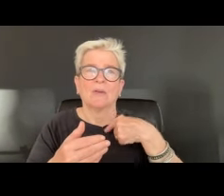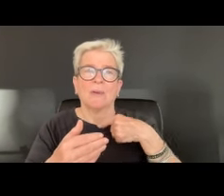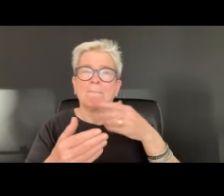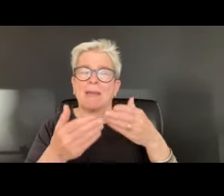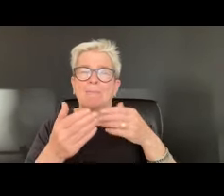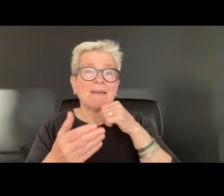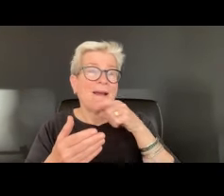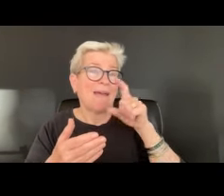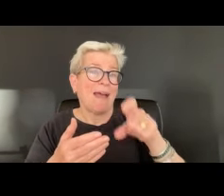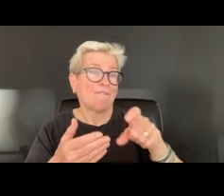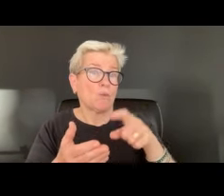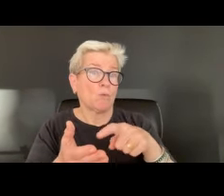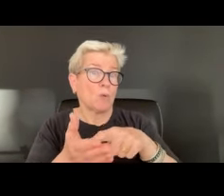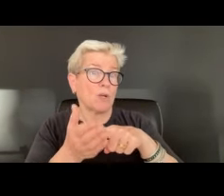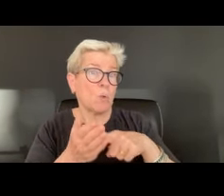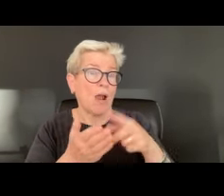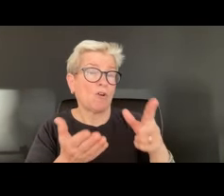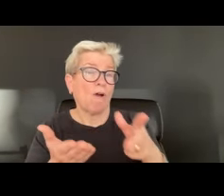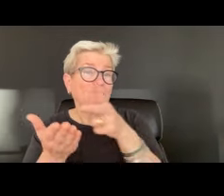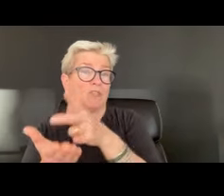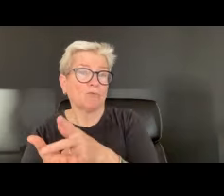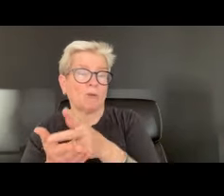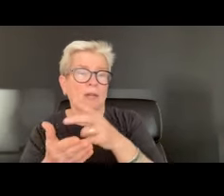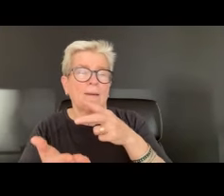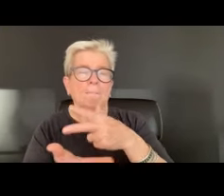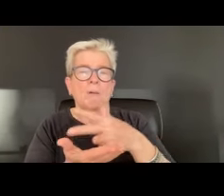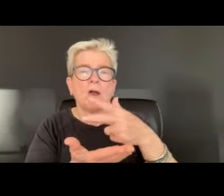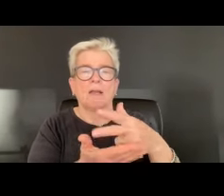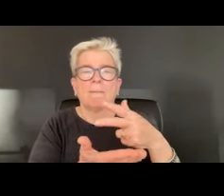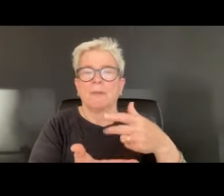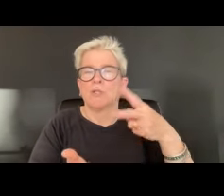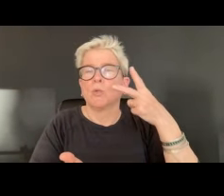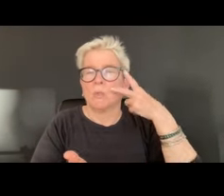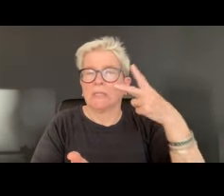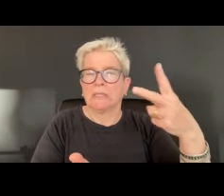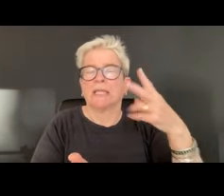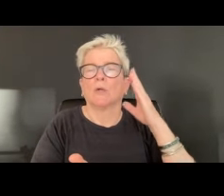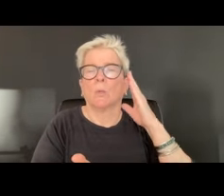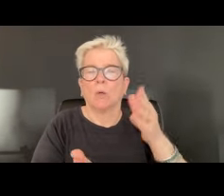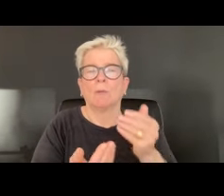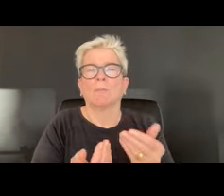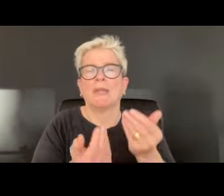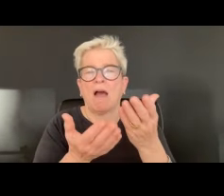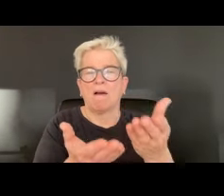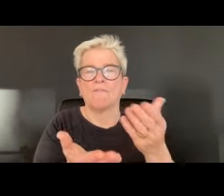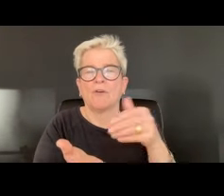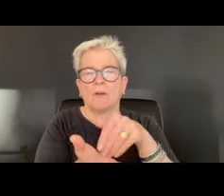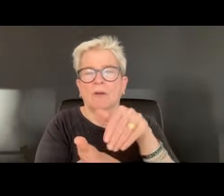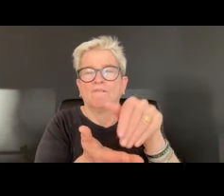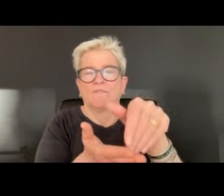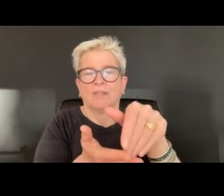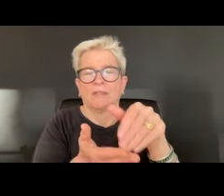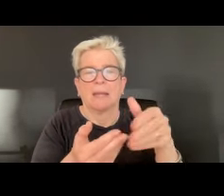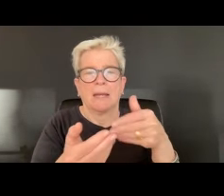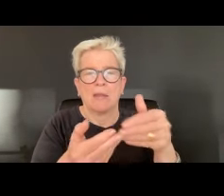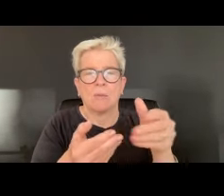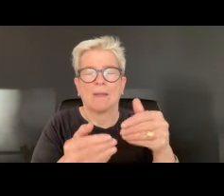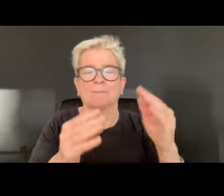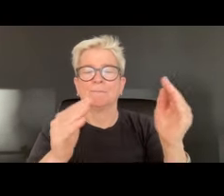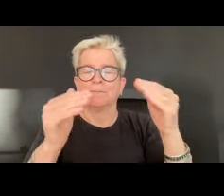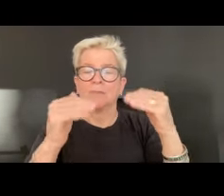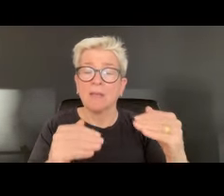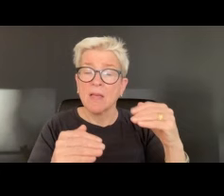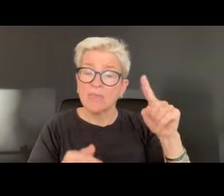in many developments, it nonetheless will be provided. There's a kind of detailed question about the